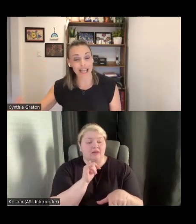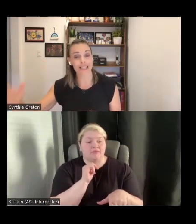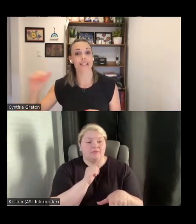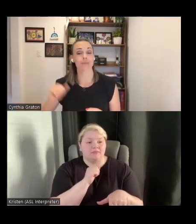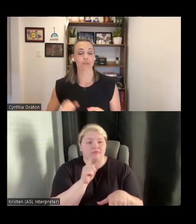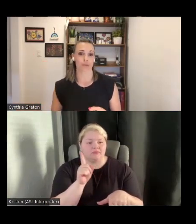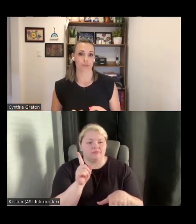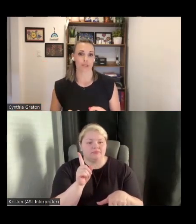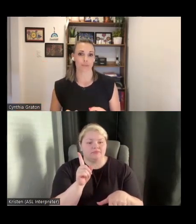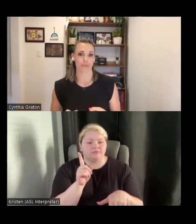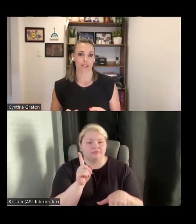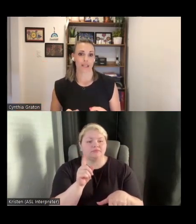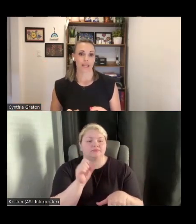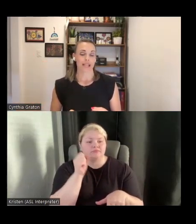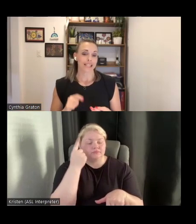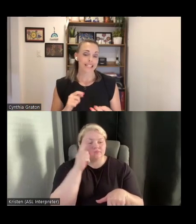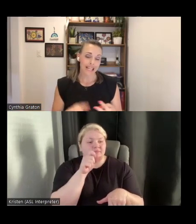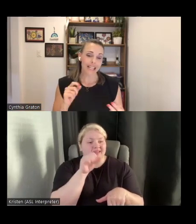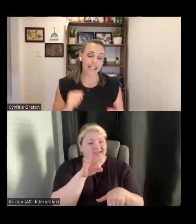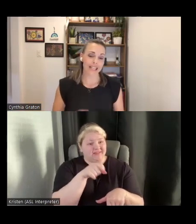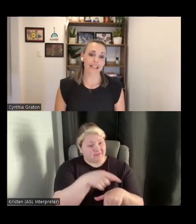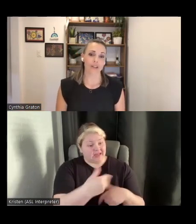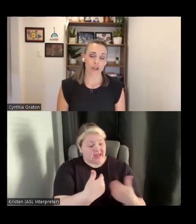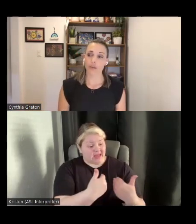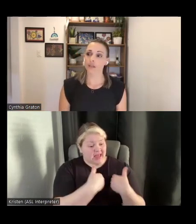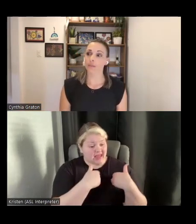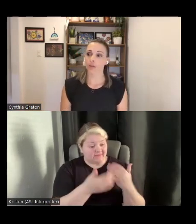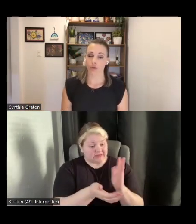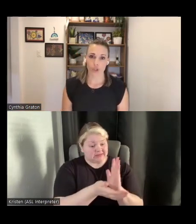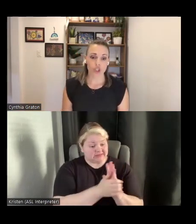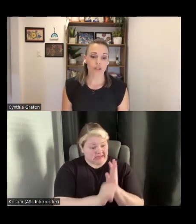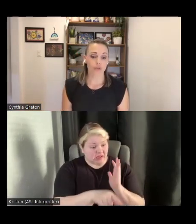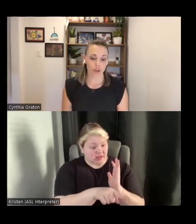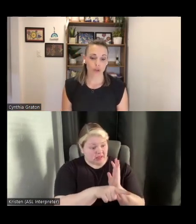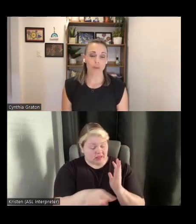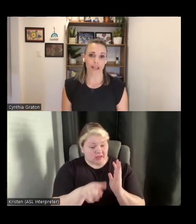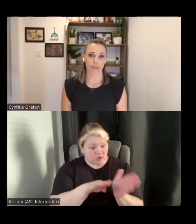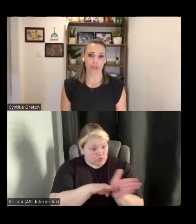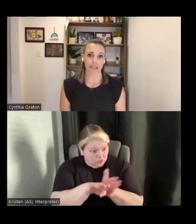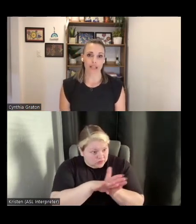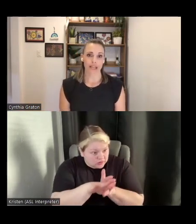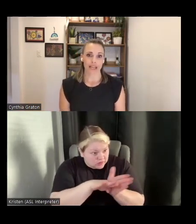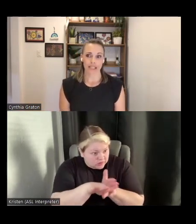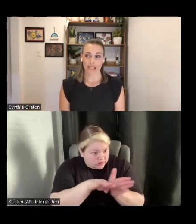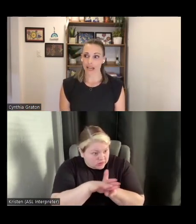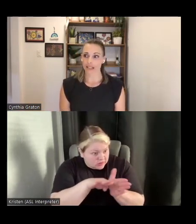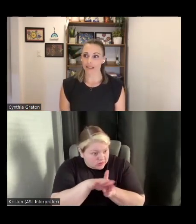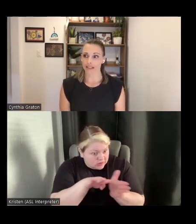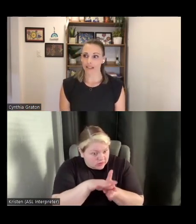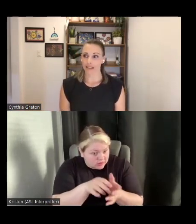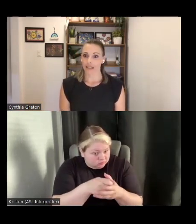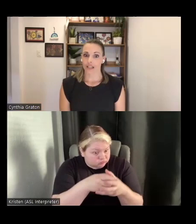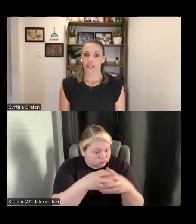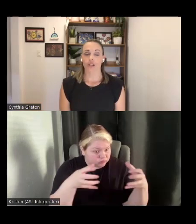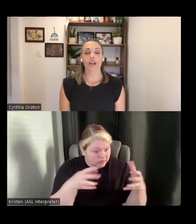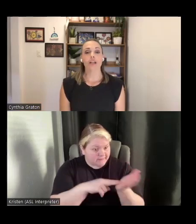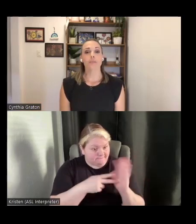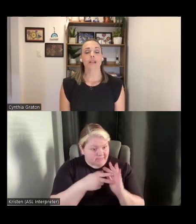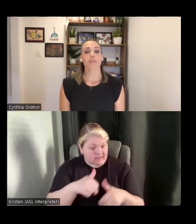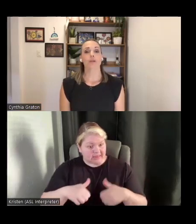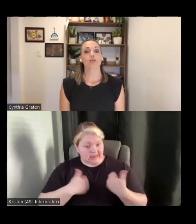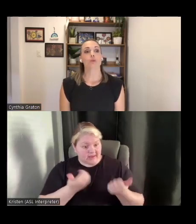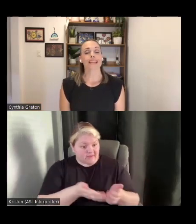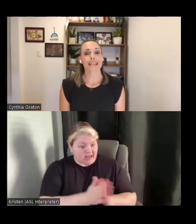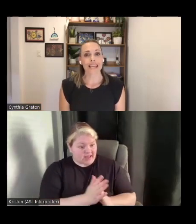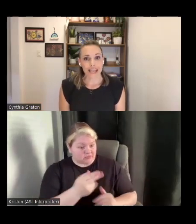see less symptoms. The second thing that you're going to be able to achieve with your plan B is that you're going to